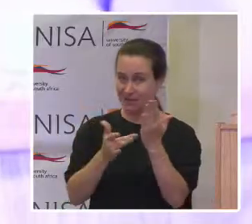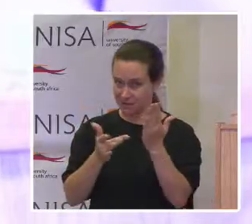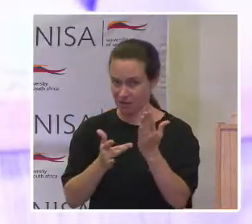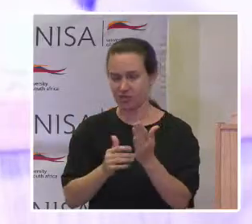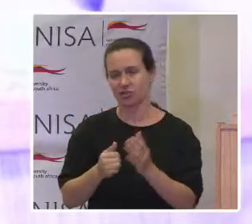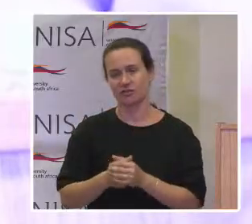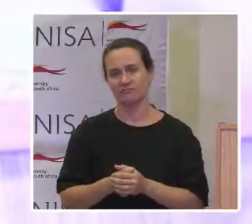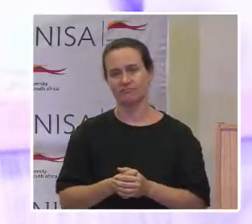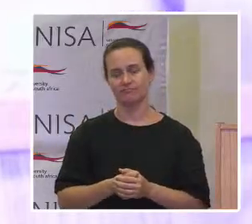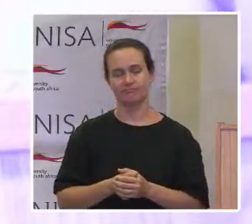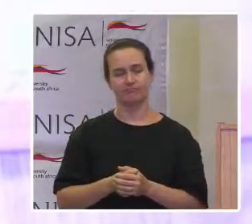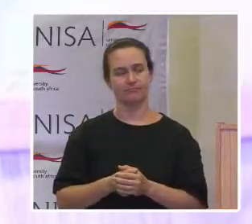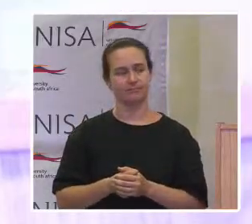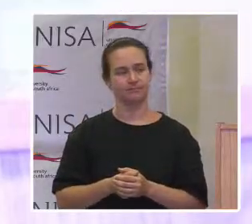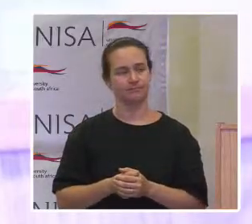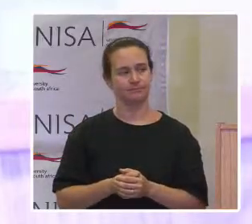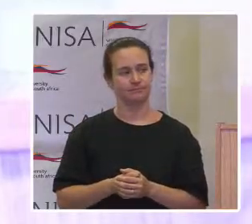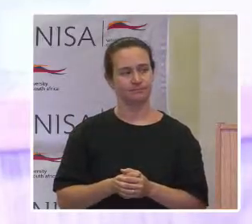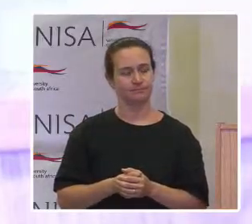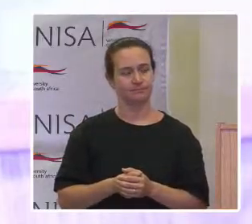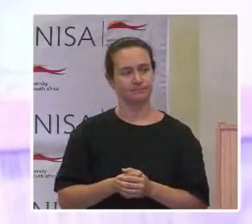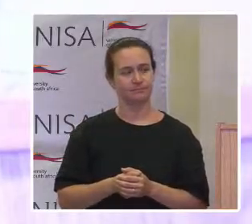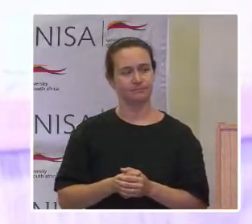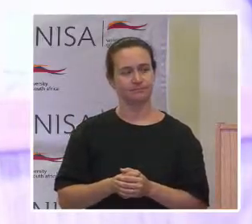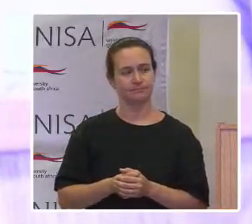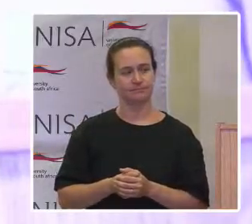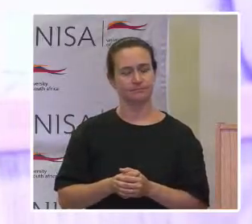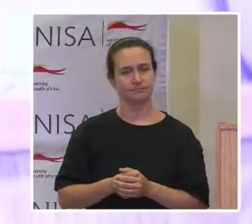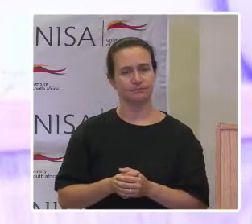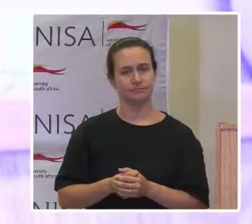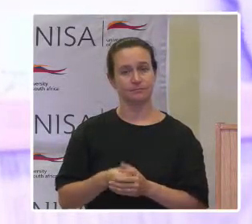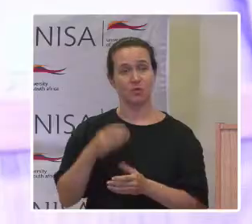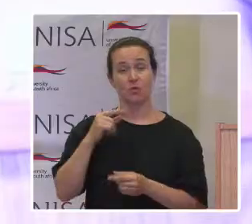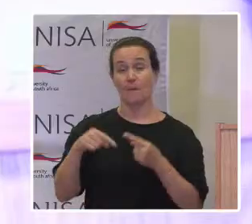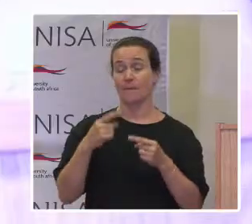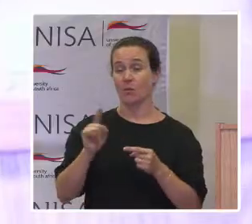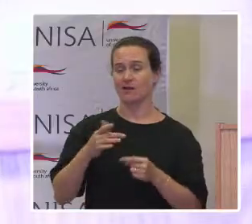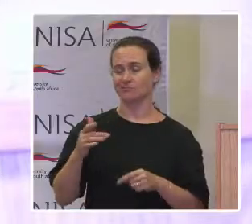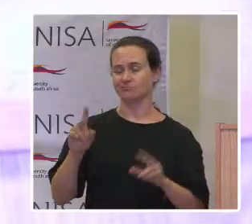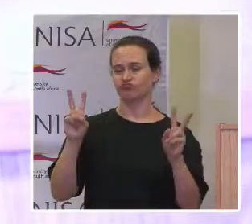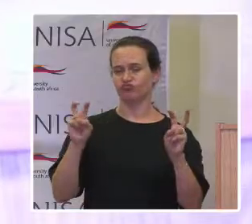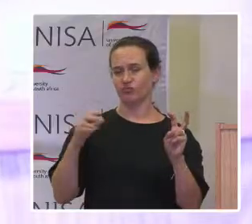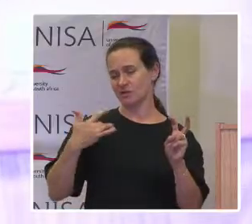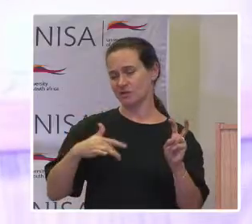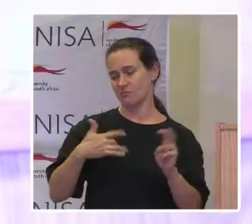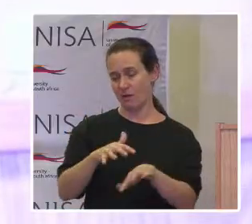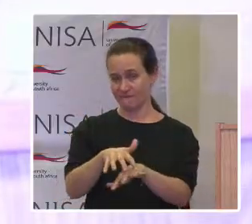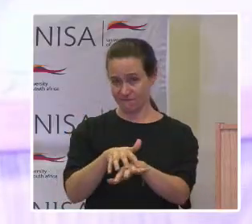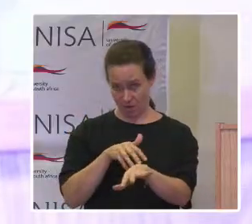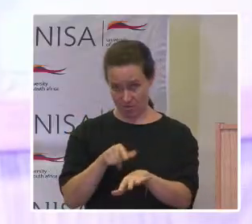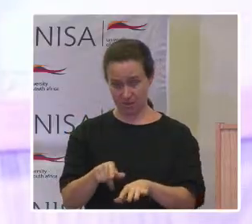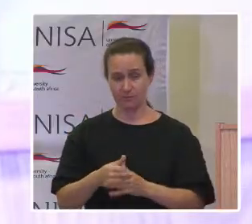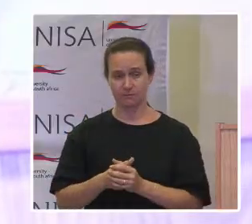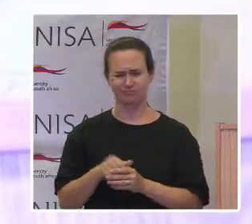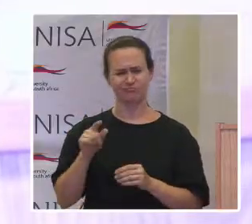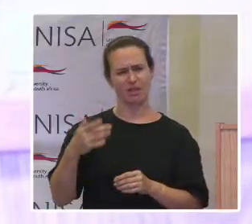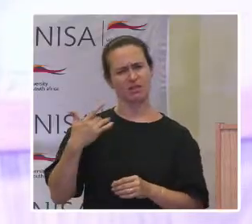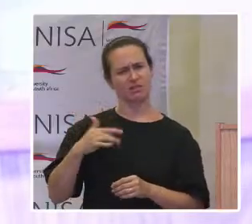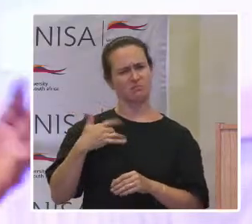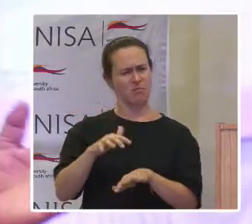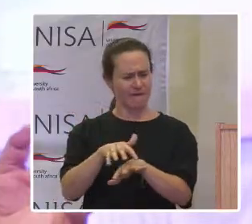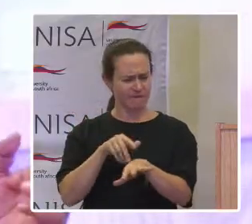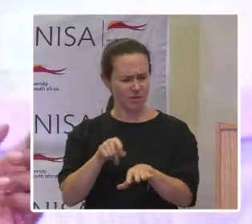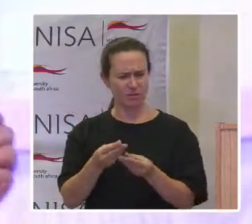can look at. Not only that, we are talking about the smart farming solutions. And when we think about smart